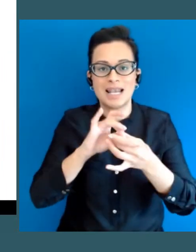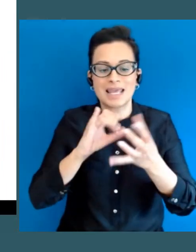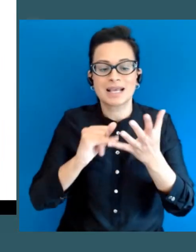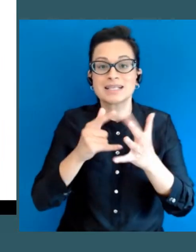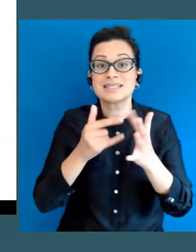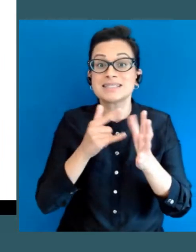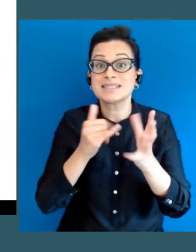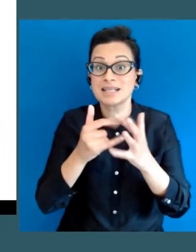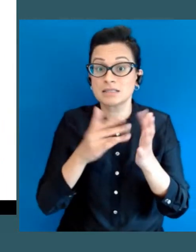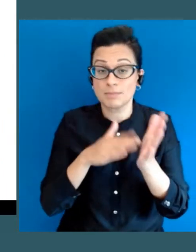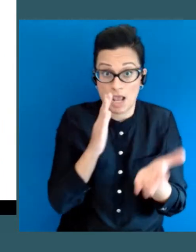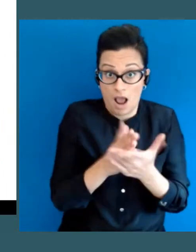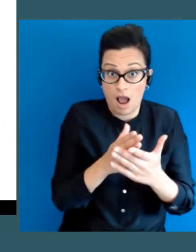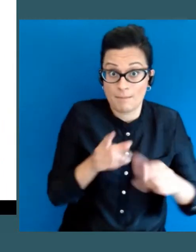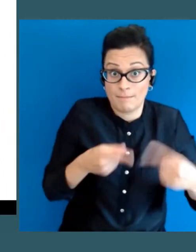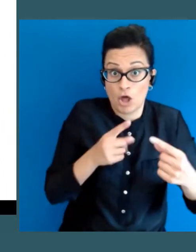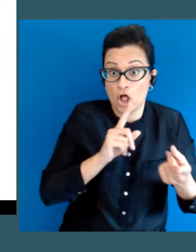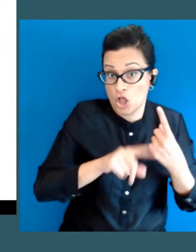allergic to sesame.